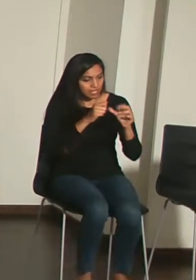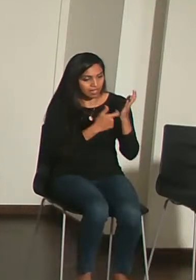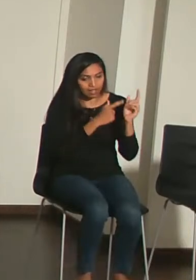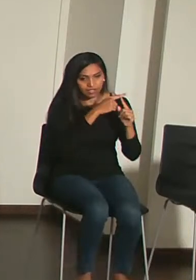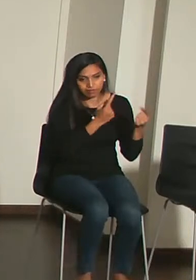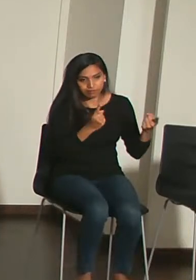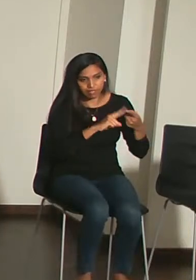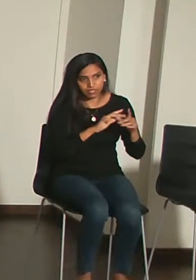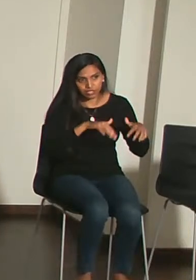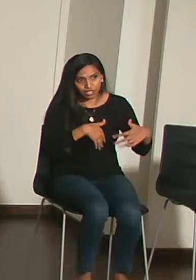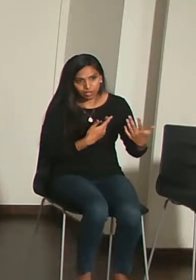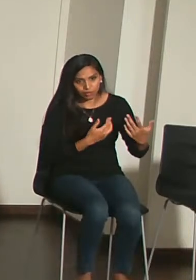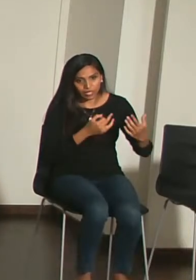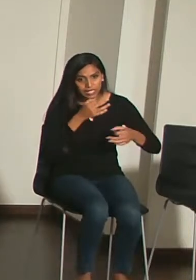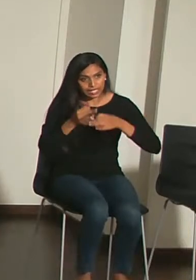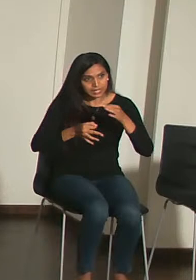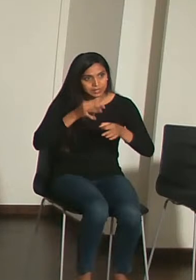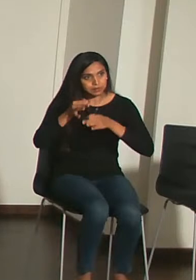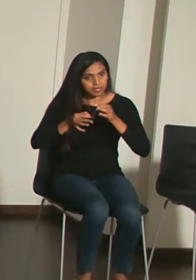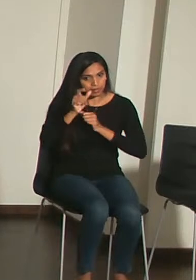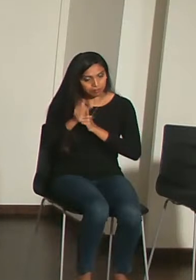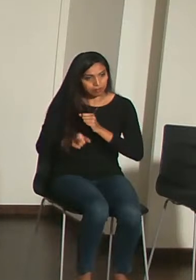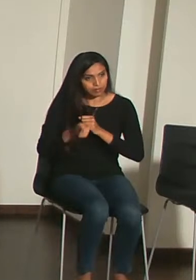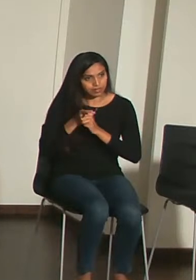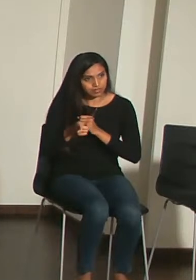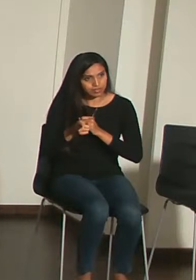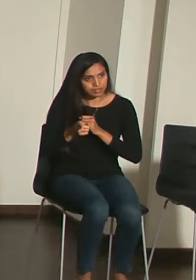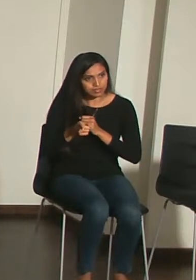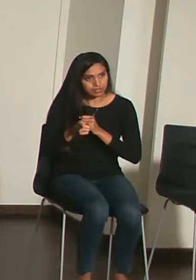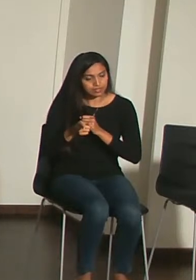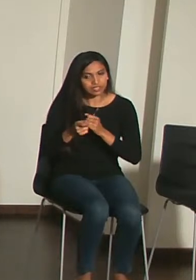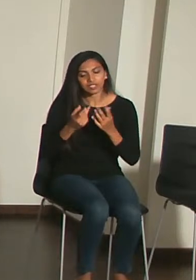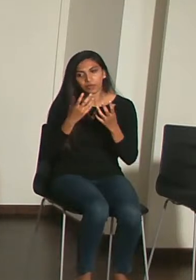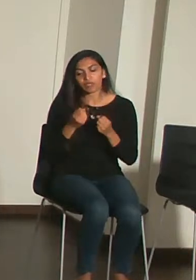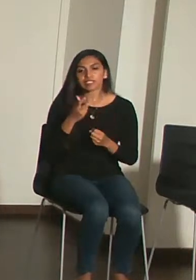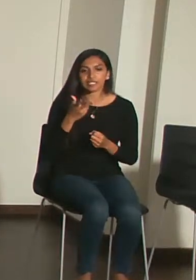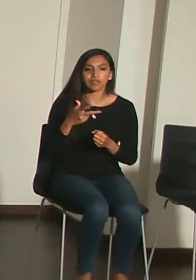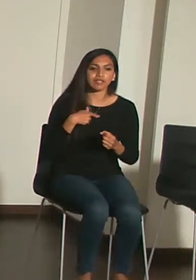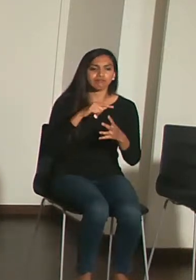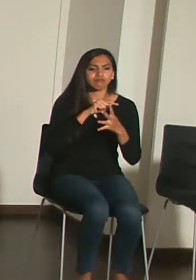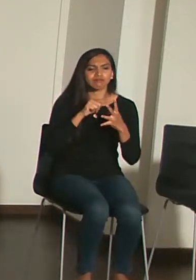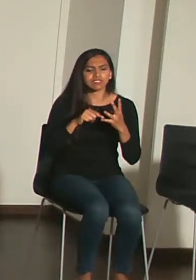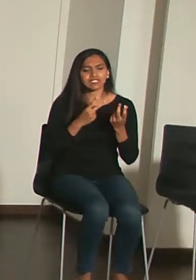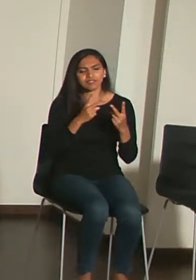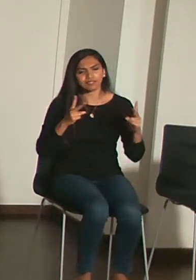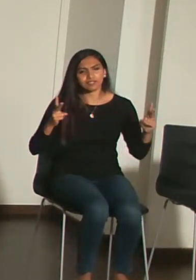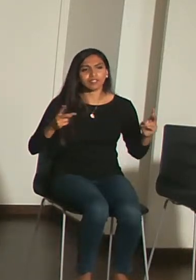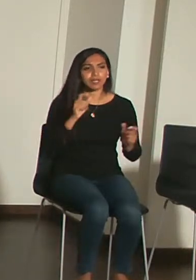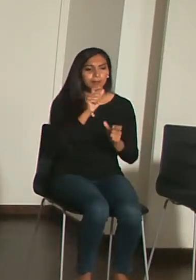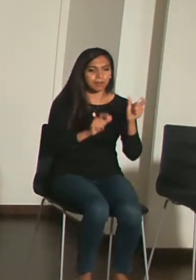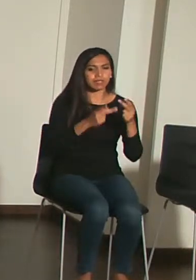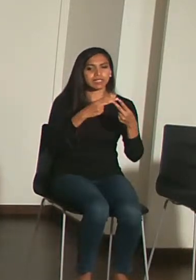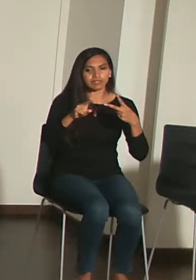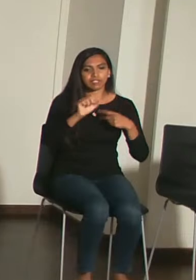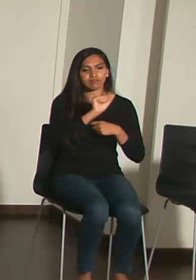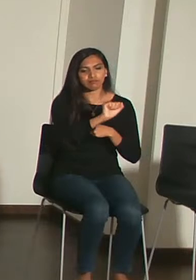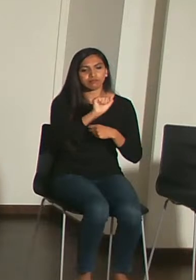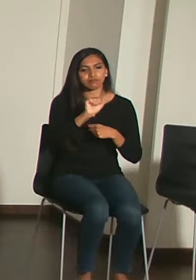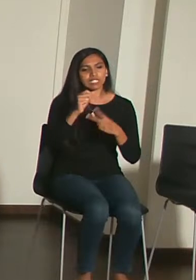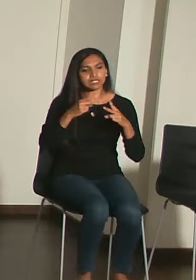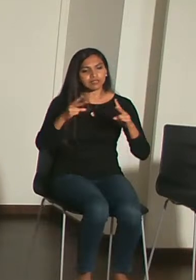a tangent there. But just wanted to say that there's a way in which there are many ways in which we can achieve